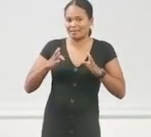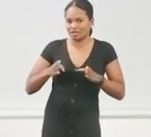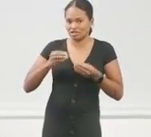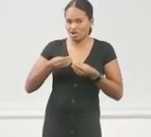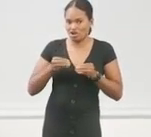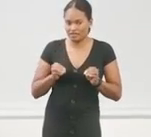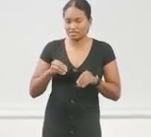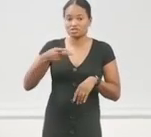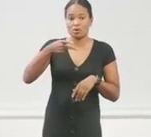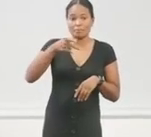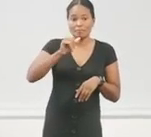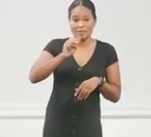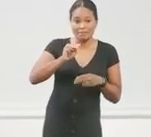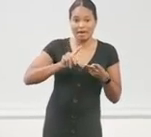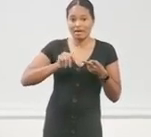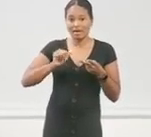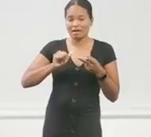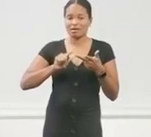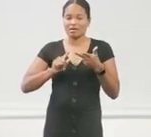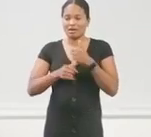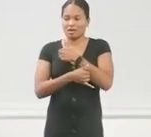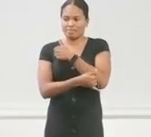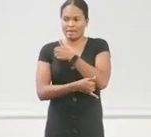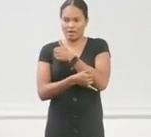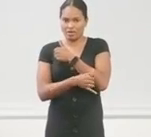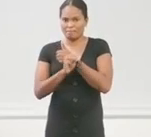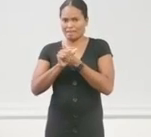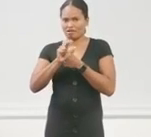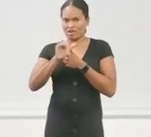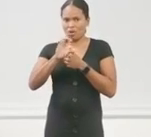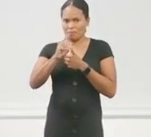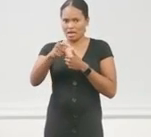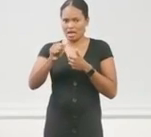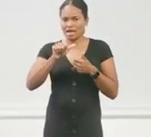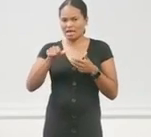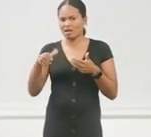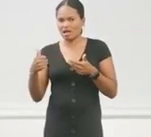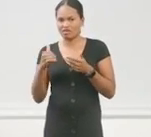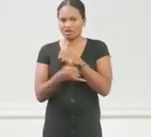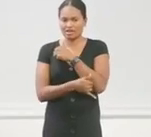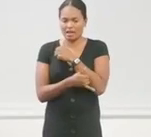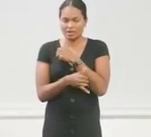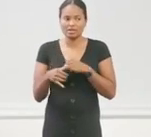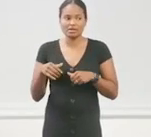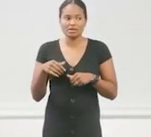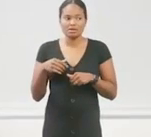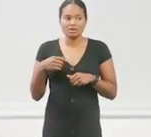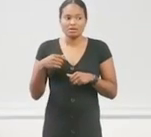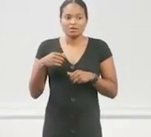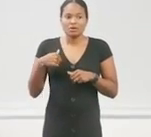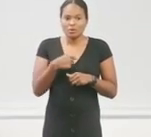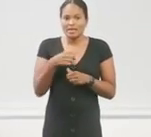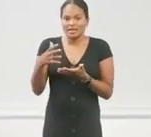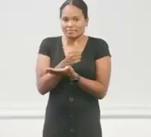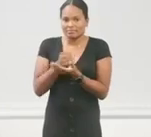County services 5 other counties around them, we have very good data on the sorts of situations people find themselves when they succumb to